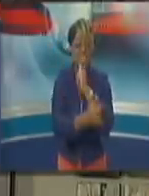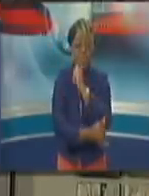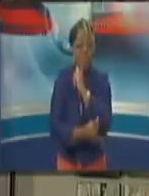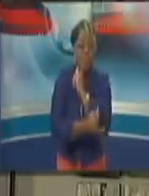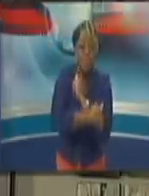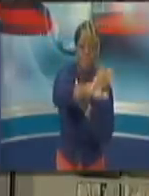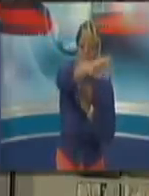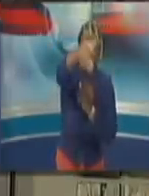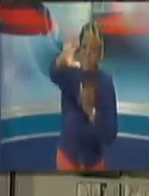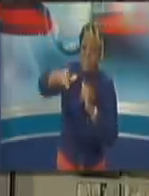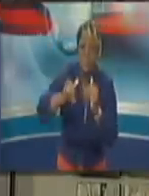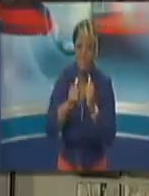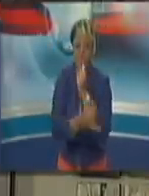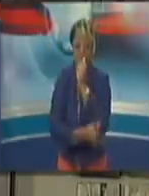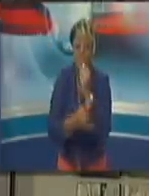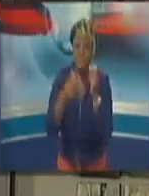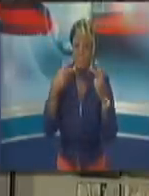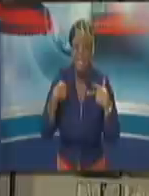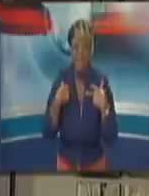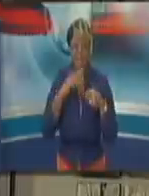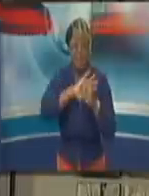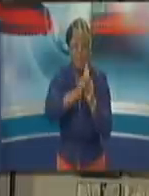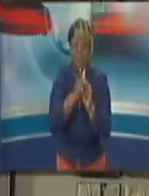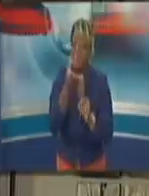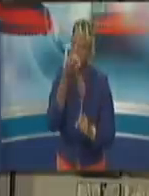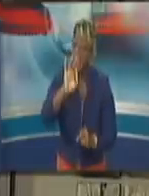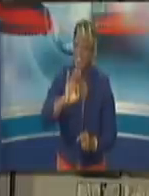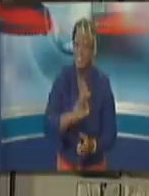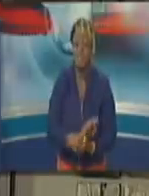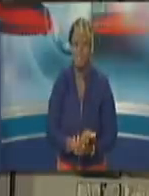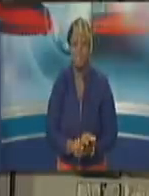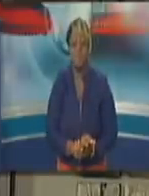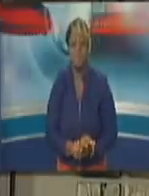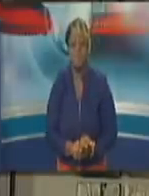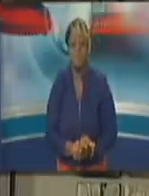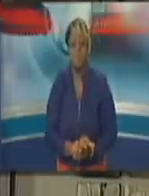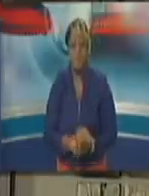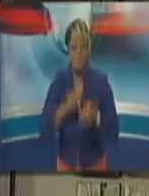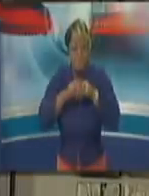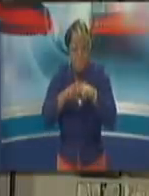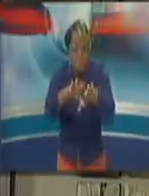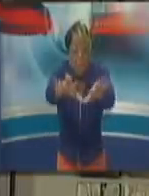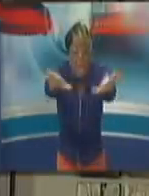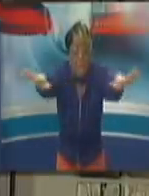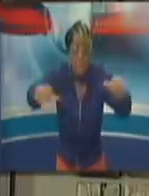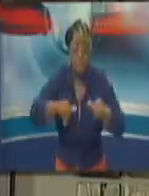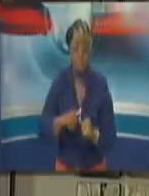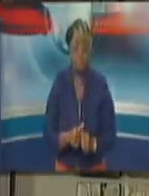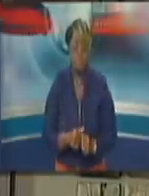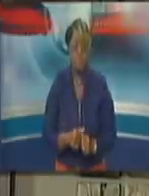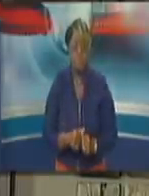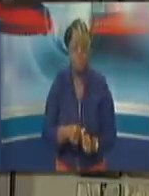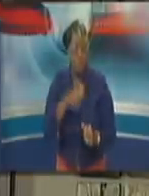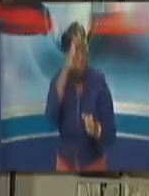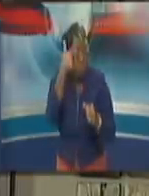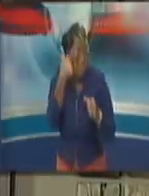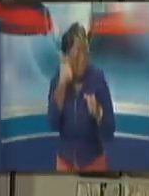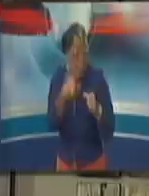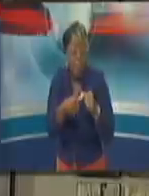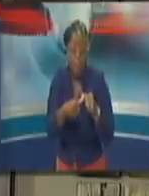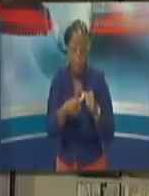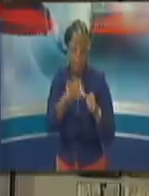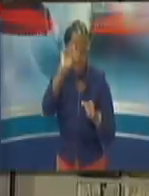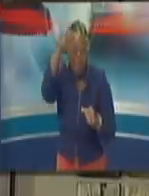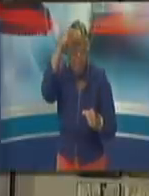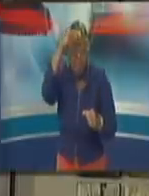international conveyances. And I want to pause there for a while. Remember, the government took a decision to suspend